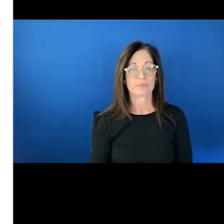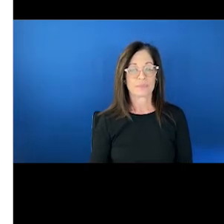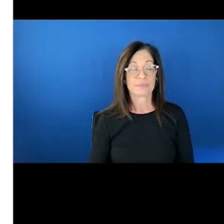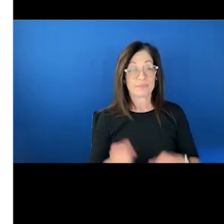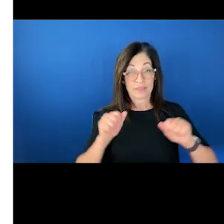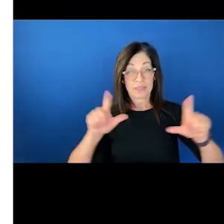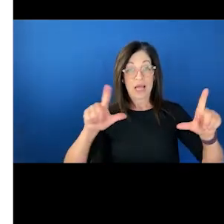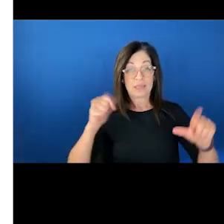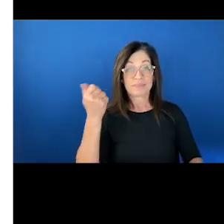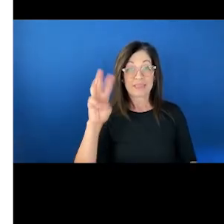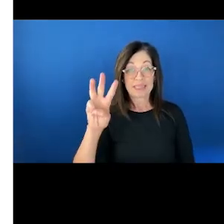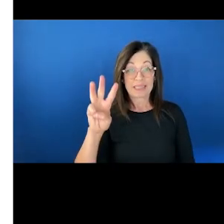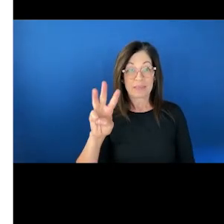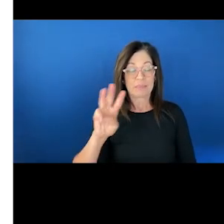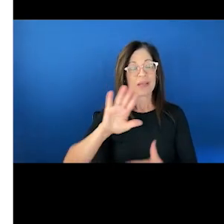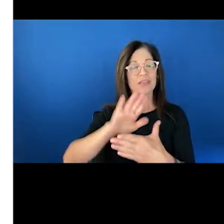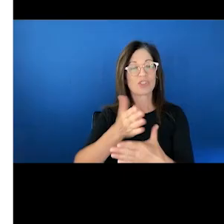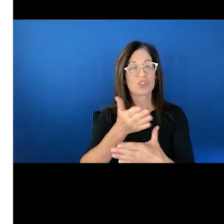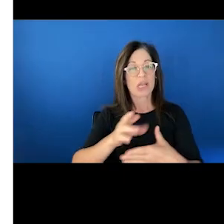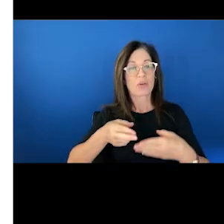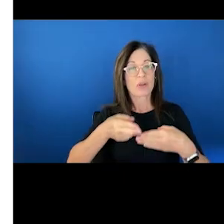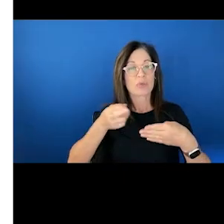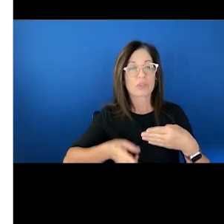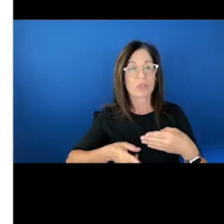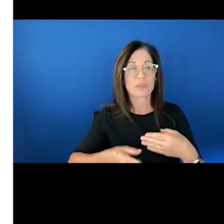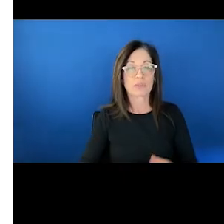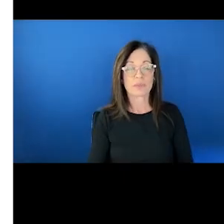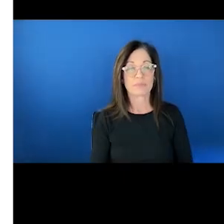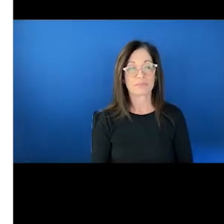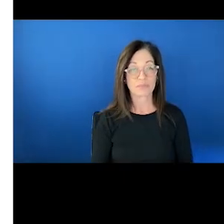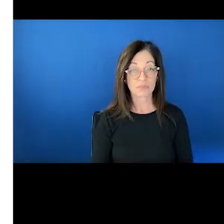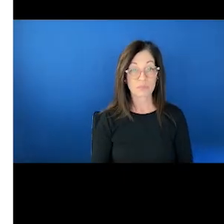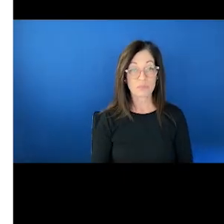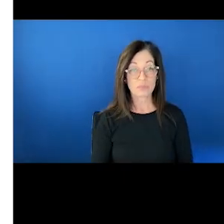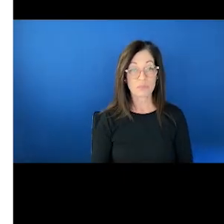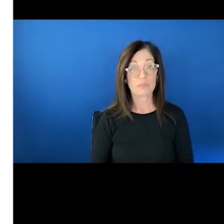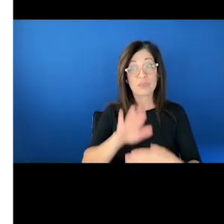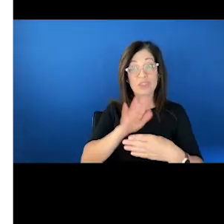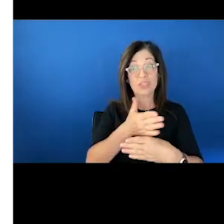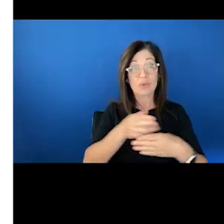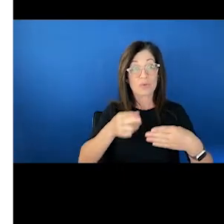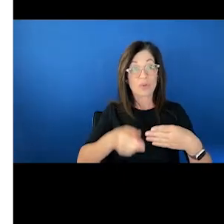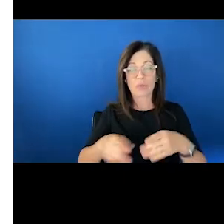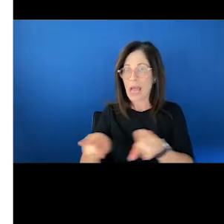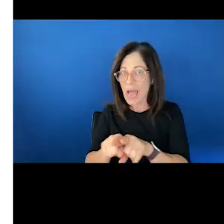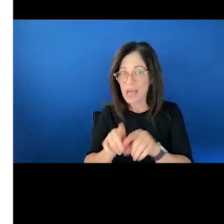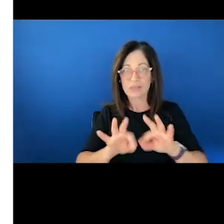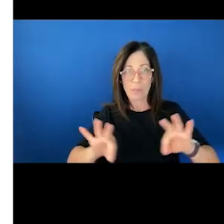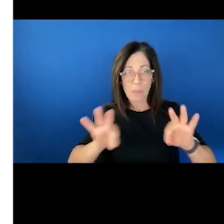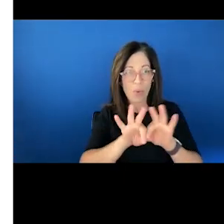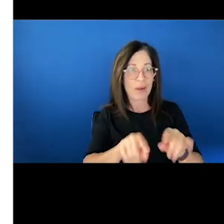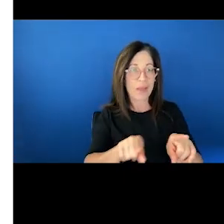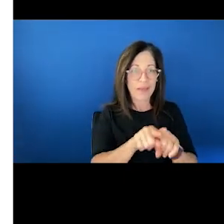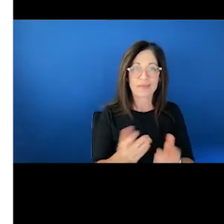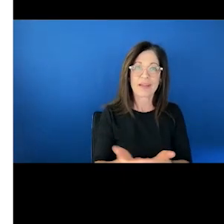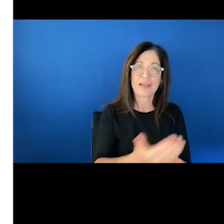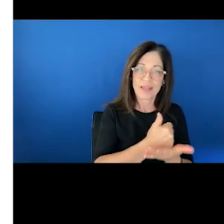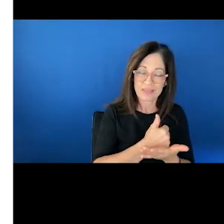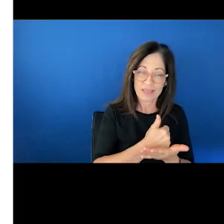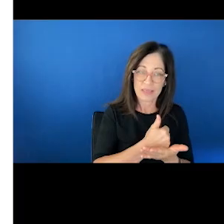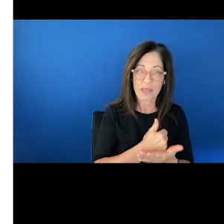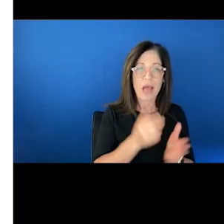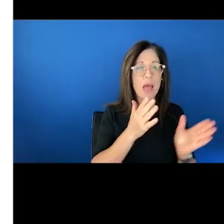Slide 16, sharing results. Sharing your results is just as important as collecting them.